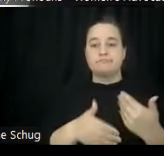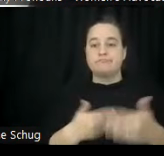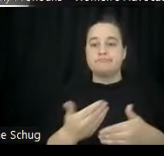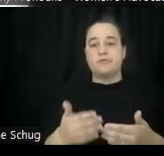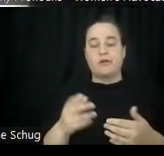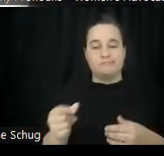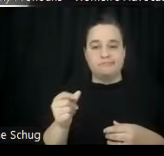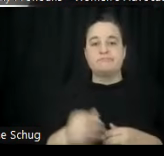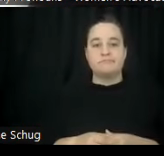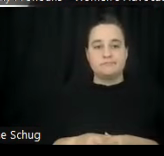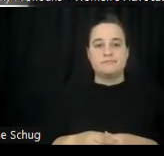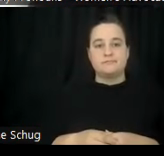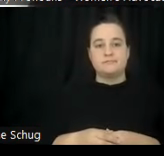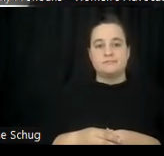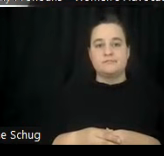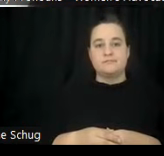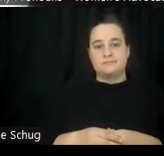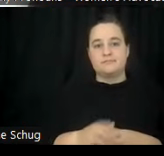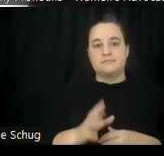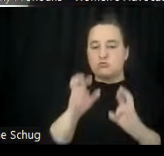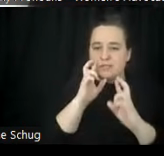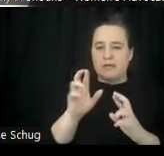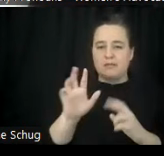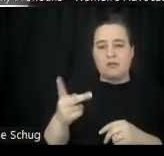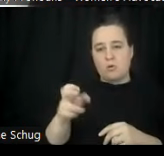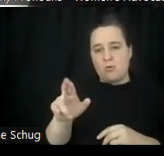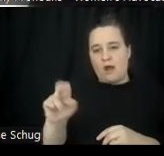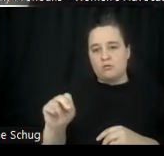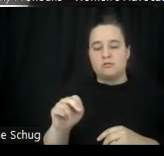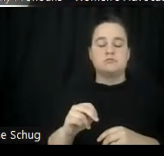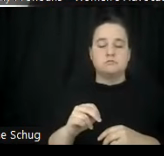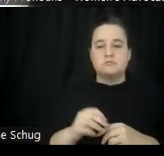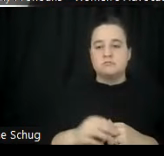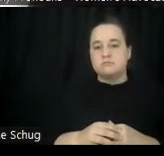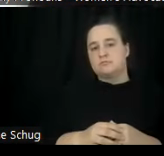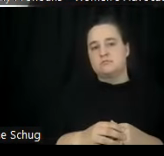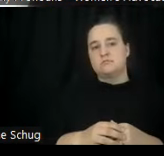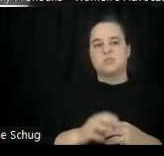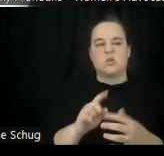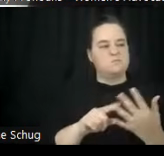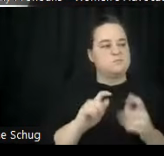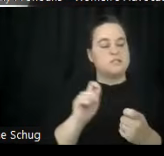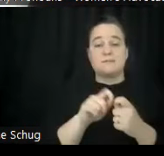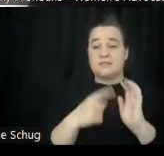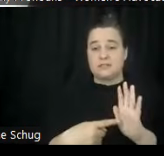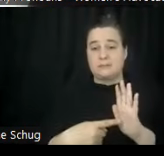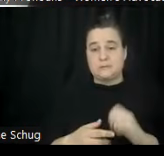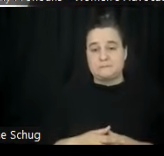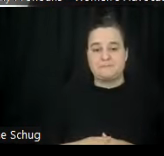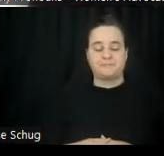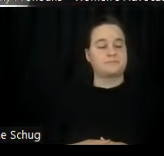be respected and also respecting them yourselves. So those are some specific examples of how to do that.